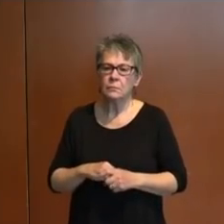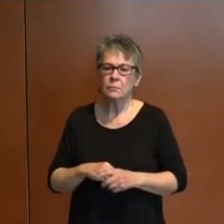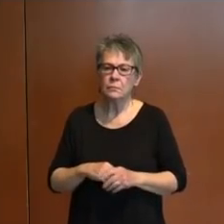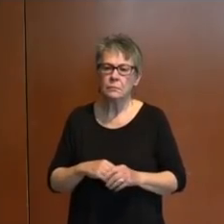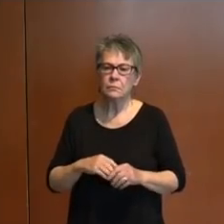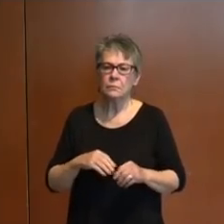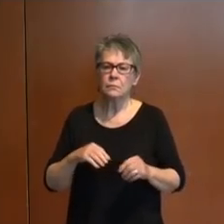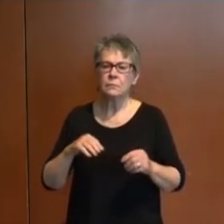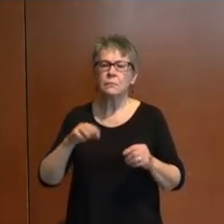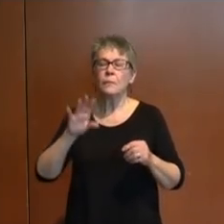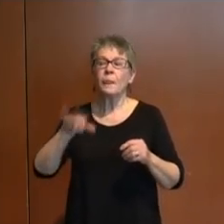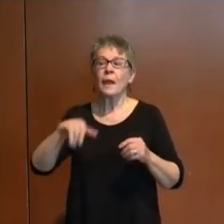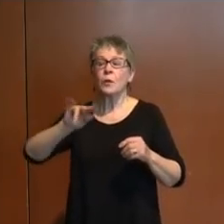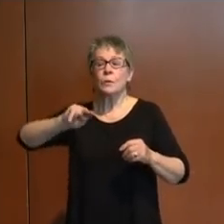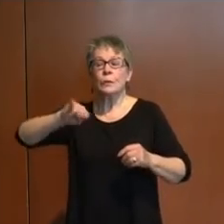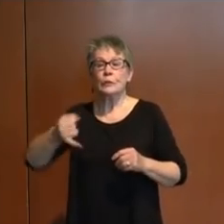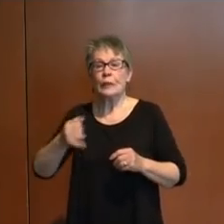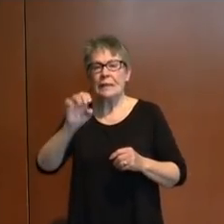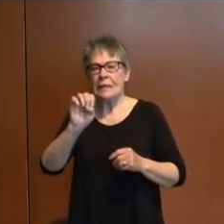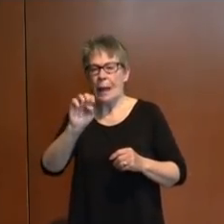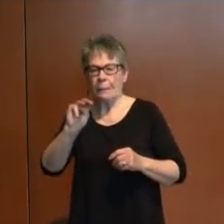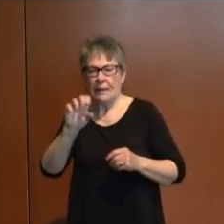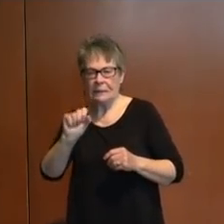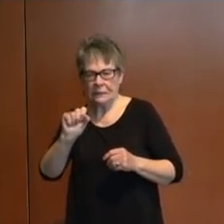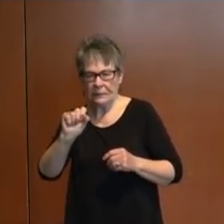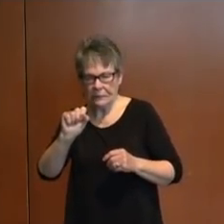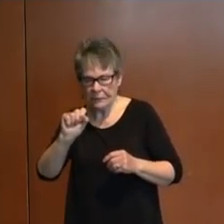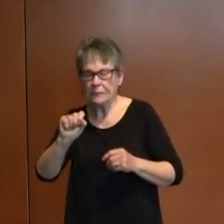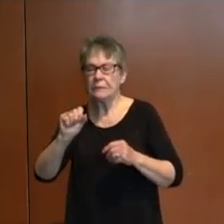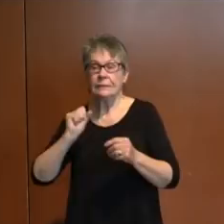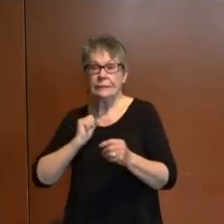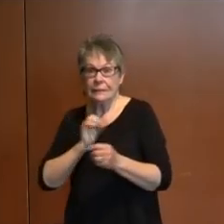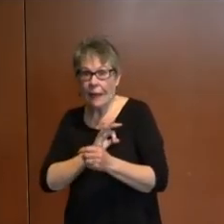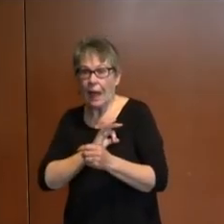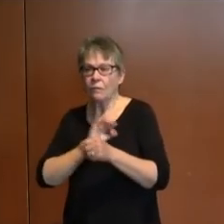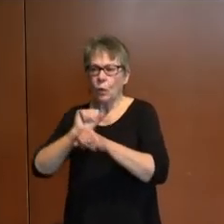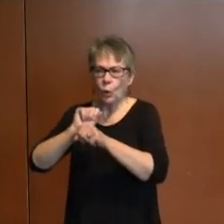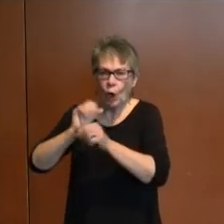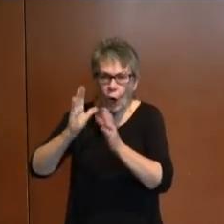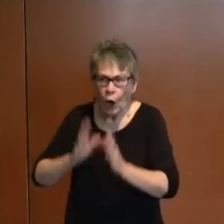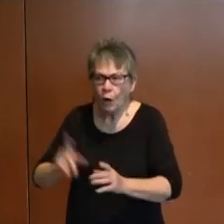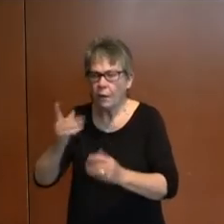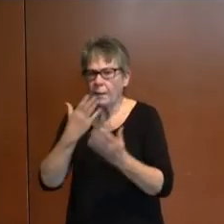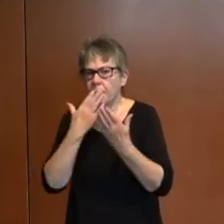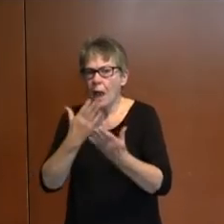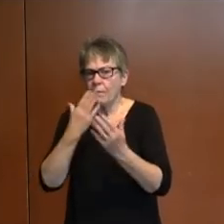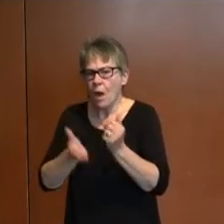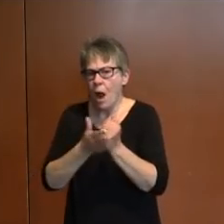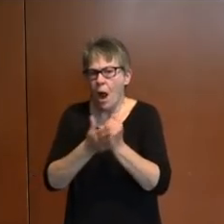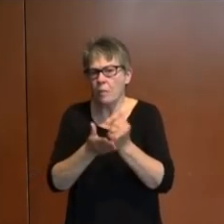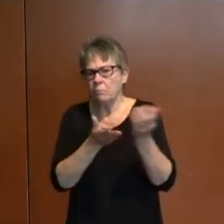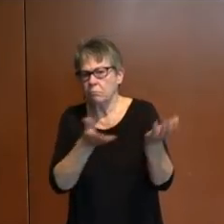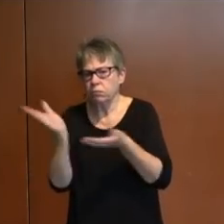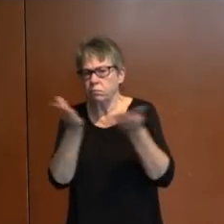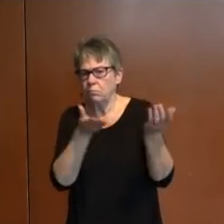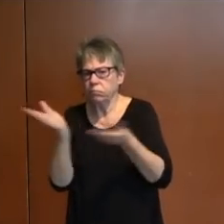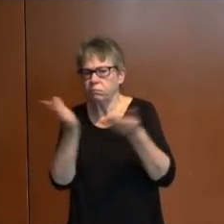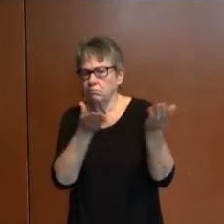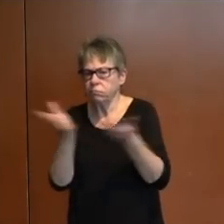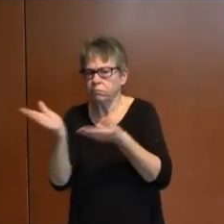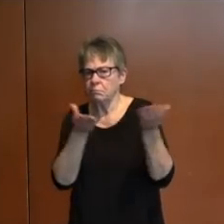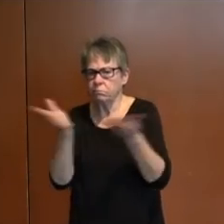that today the New Jersey Department of Corrections has 3 new confirmed employee cases